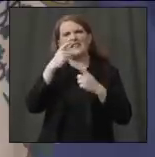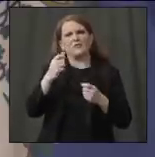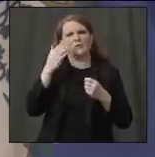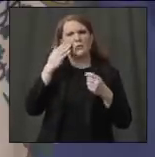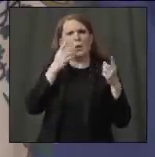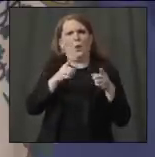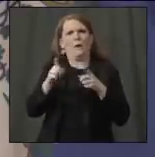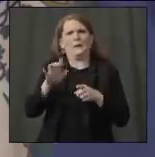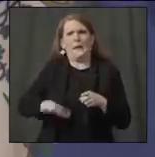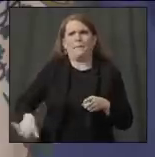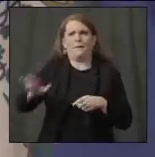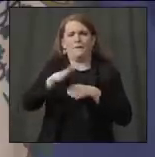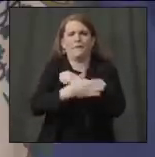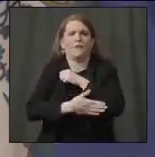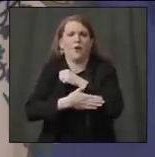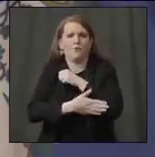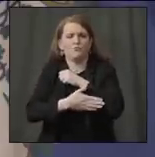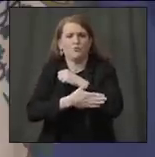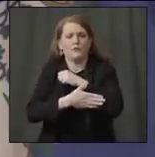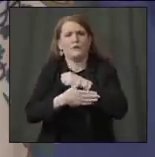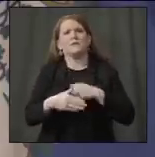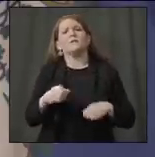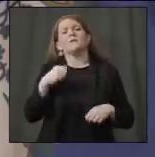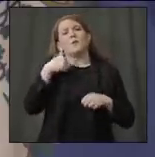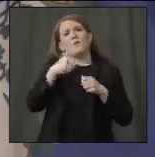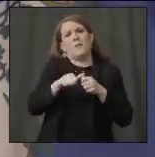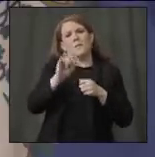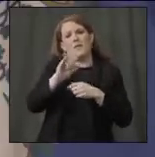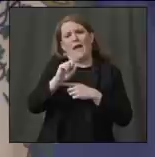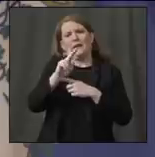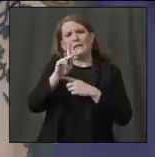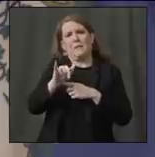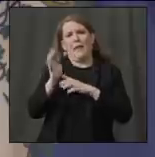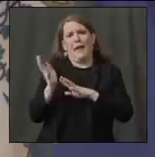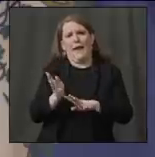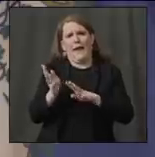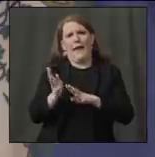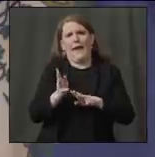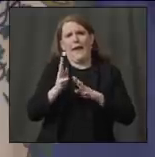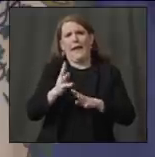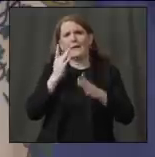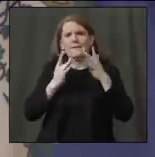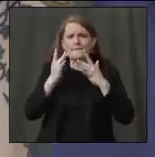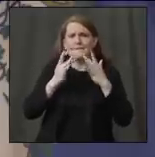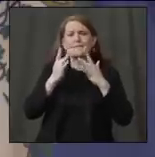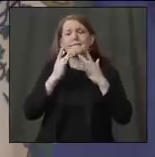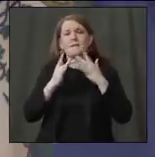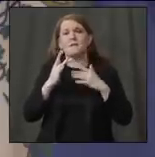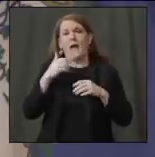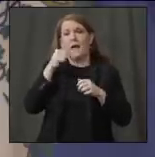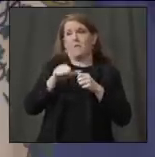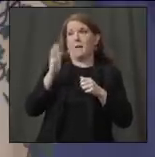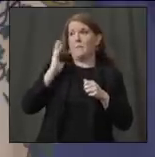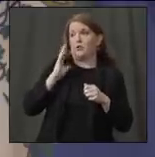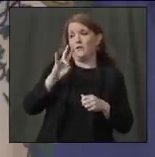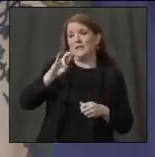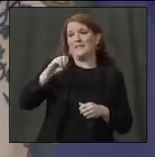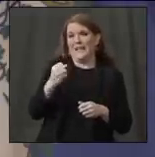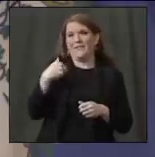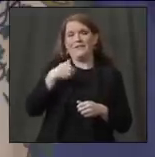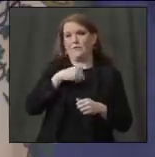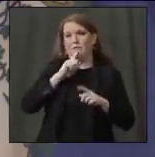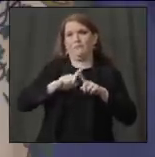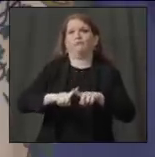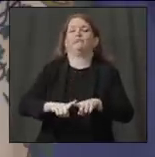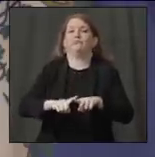about supply chain, remember back in the 70s when we realized we were terribly dependent upon oil, mainly Middle East oil and OPEC, and what